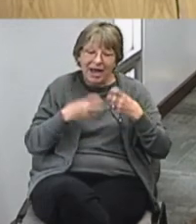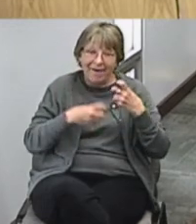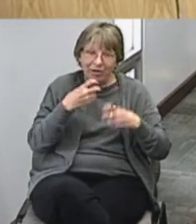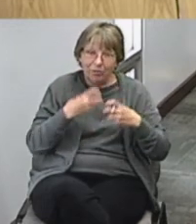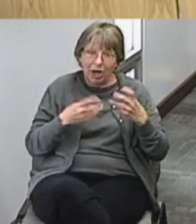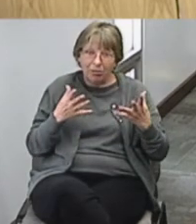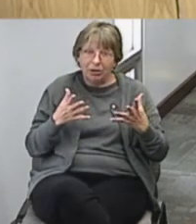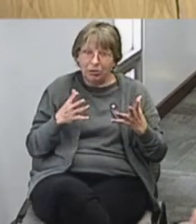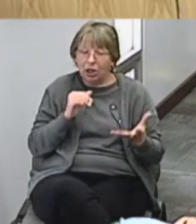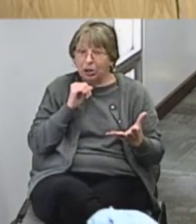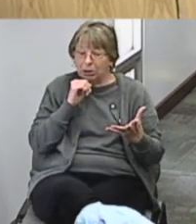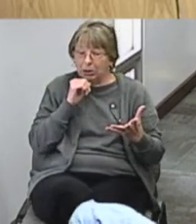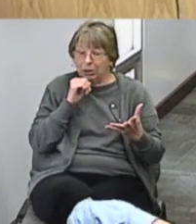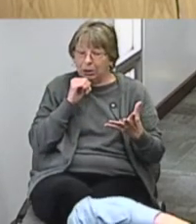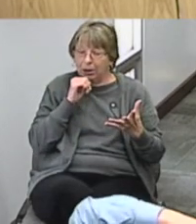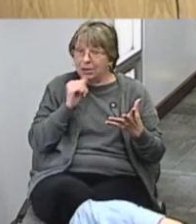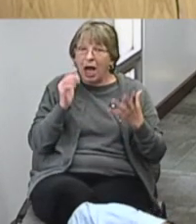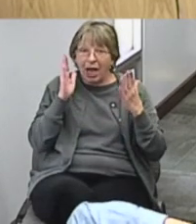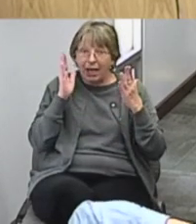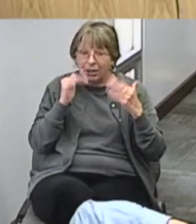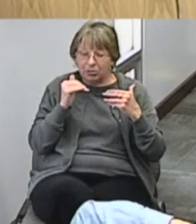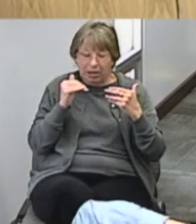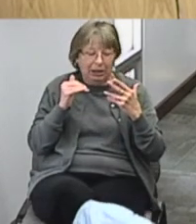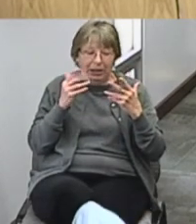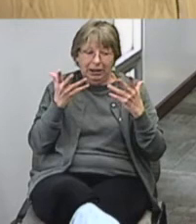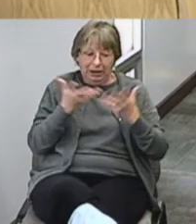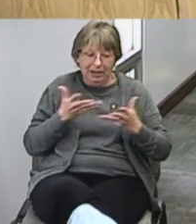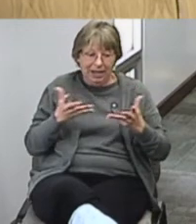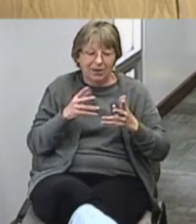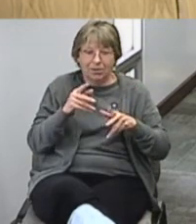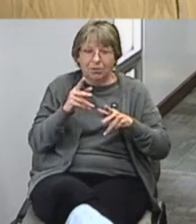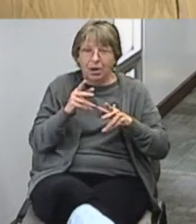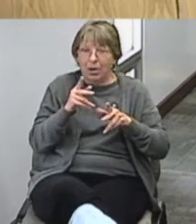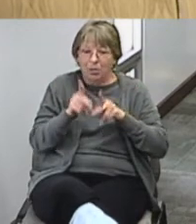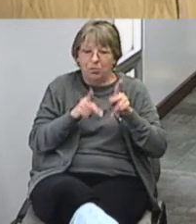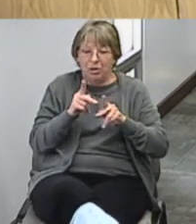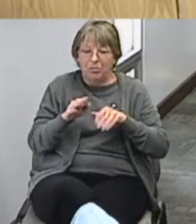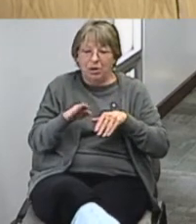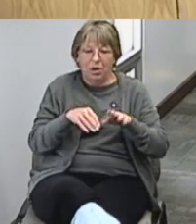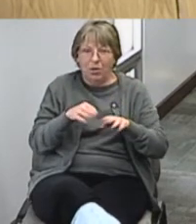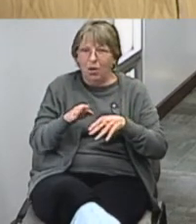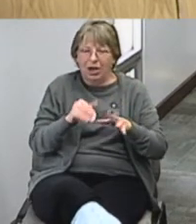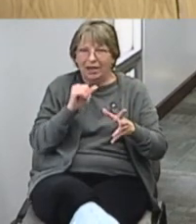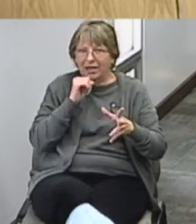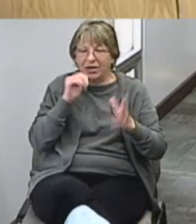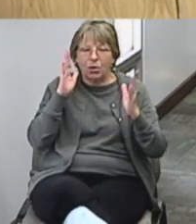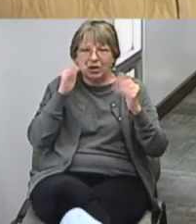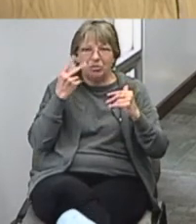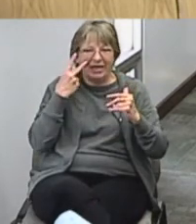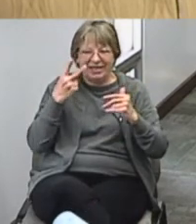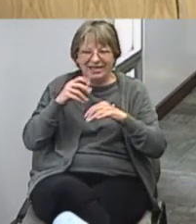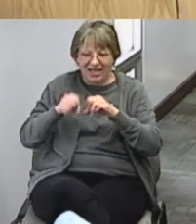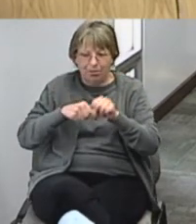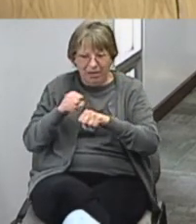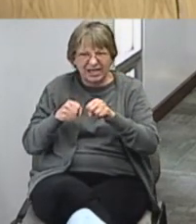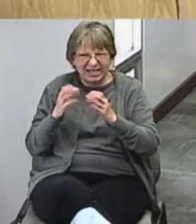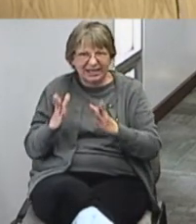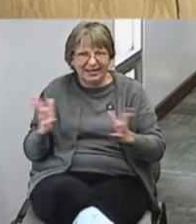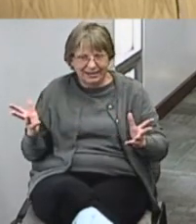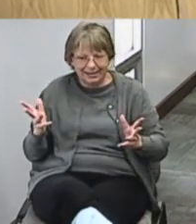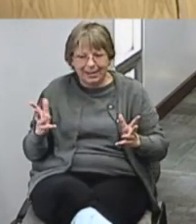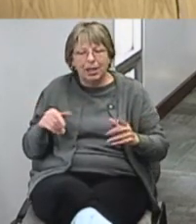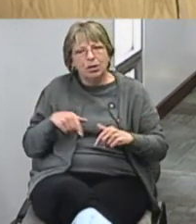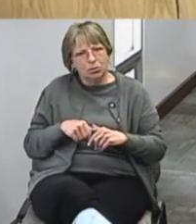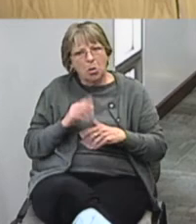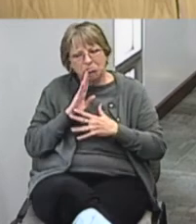unexpected people on sidewalks or places where sometimes you wouldn't anticipate seeing a cycle. So we as cyclists should exercise good behaviors